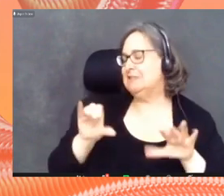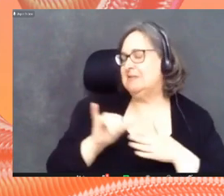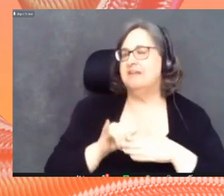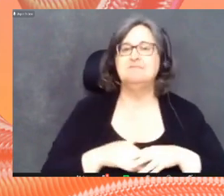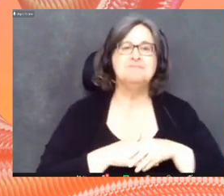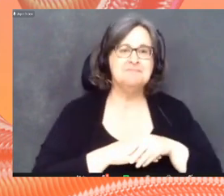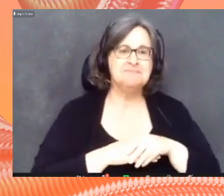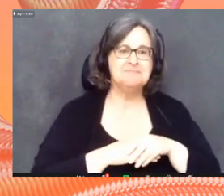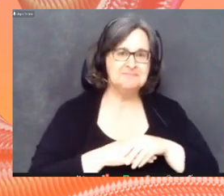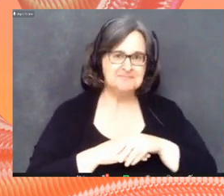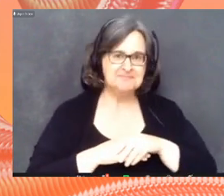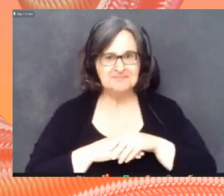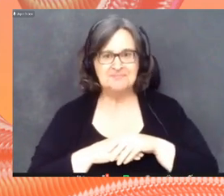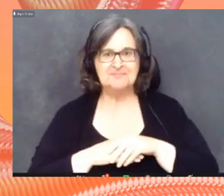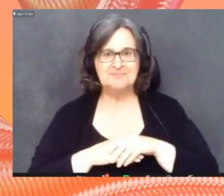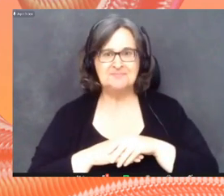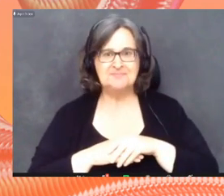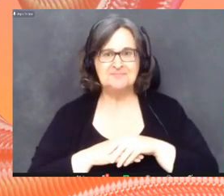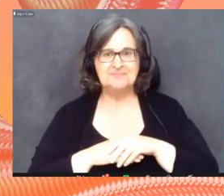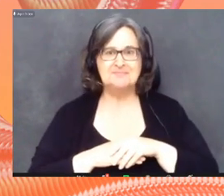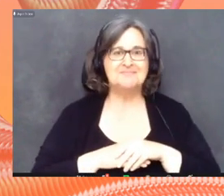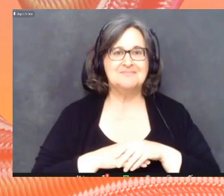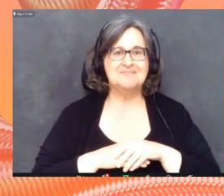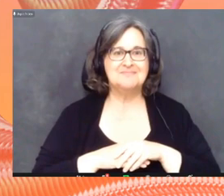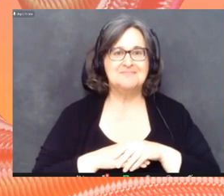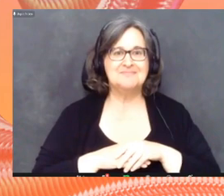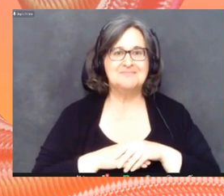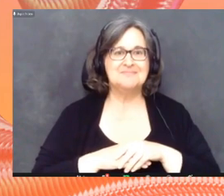So on this